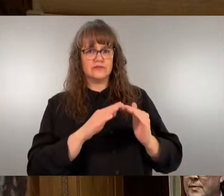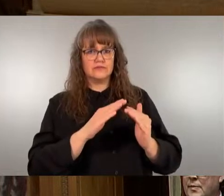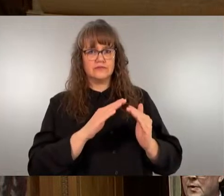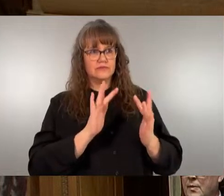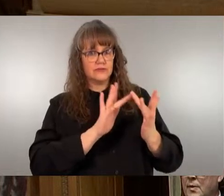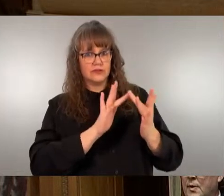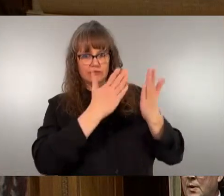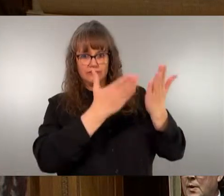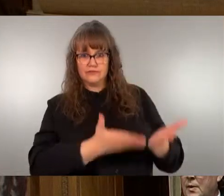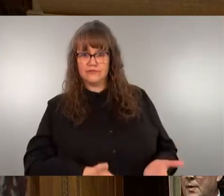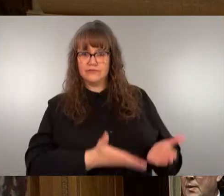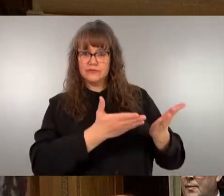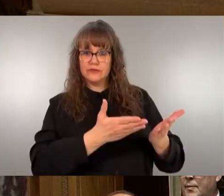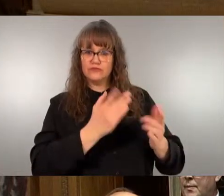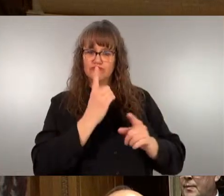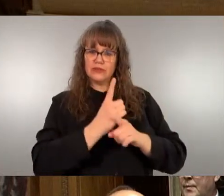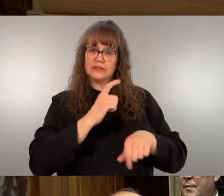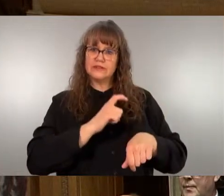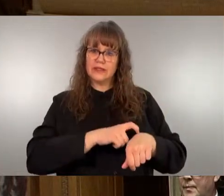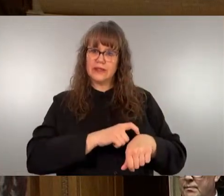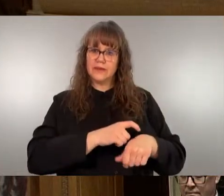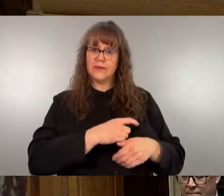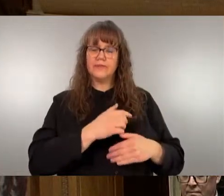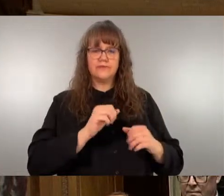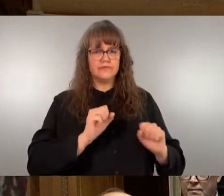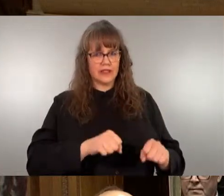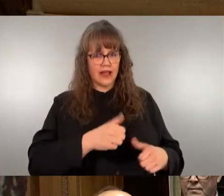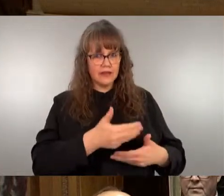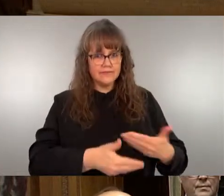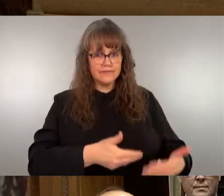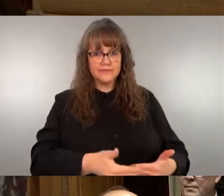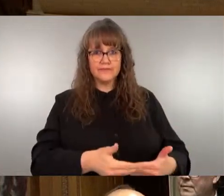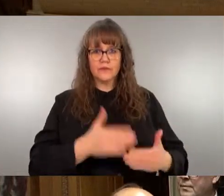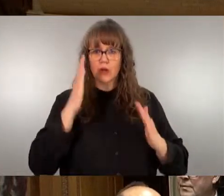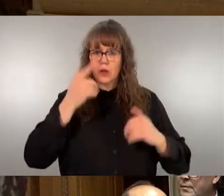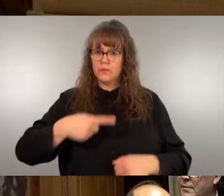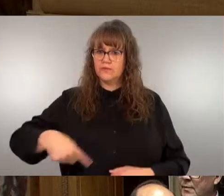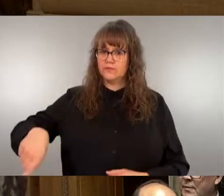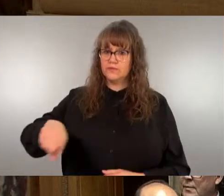from your honor the most favorable interpretation. Thank you.